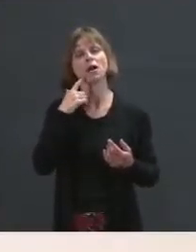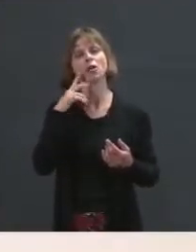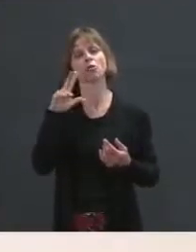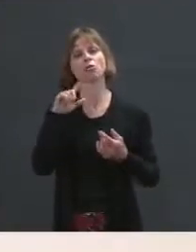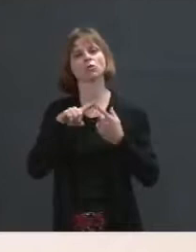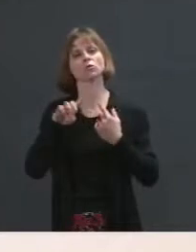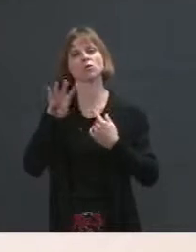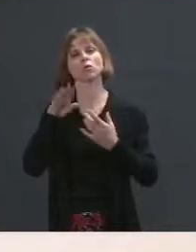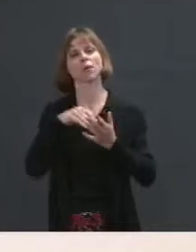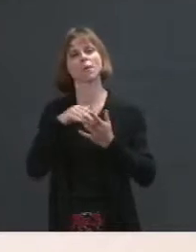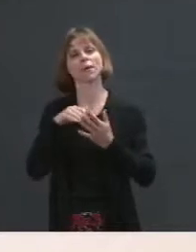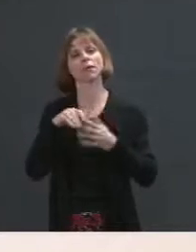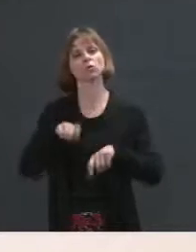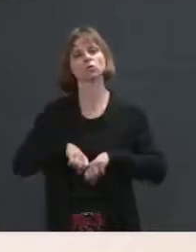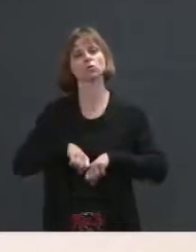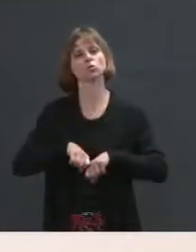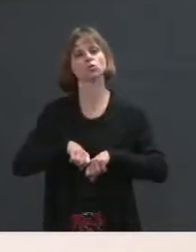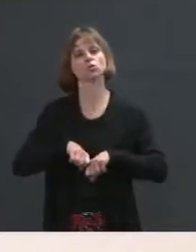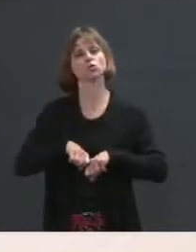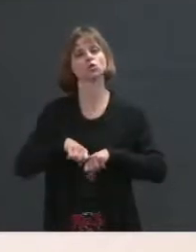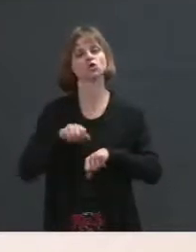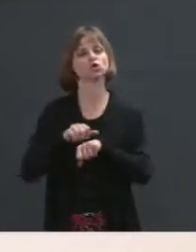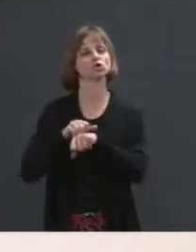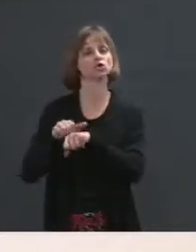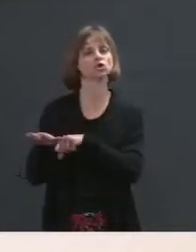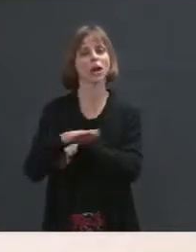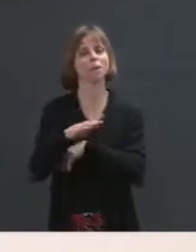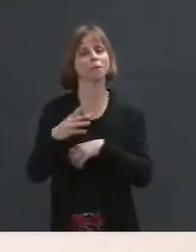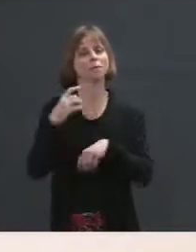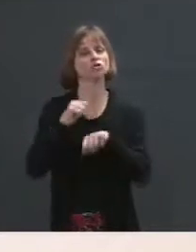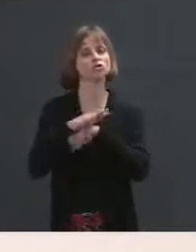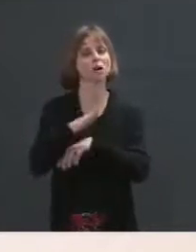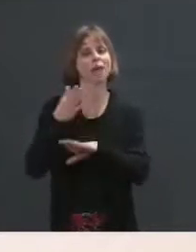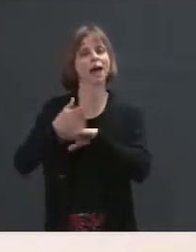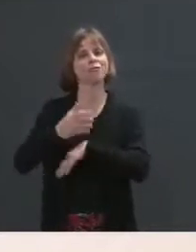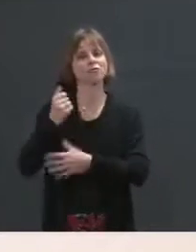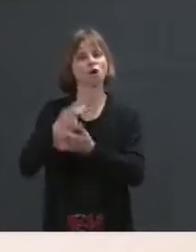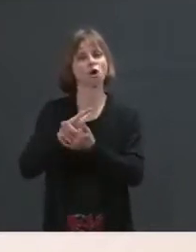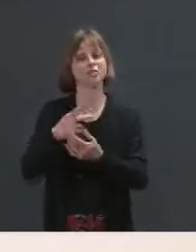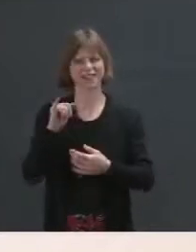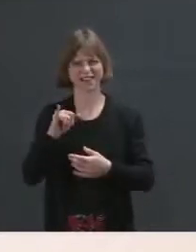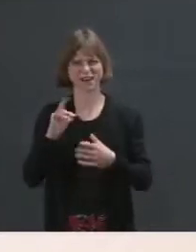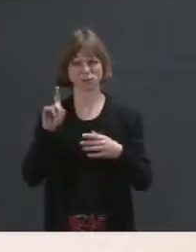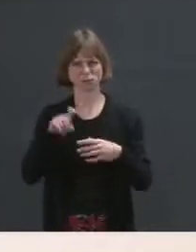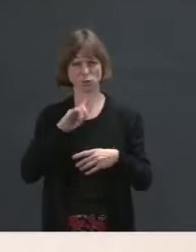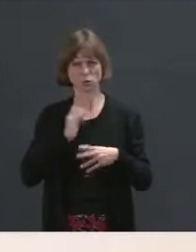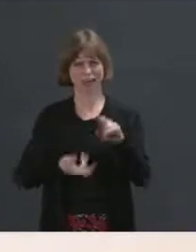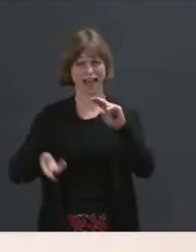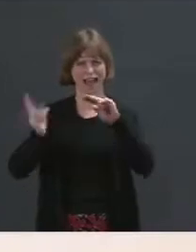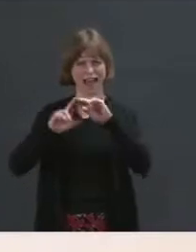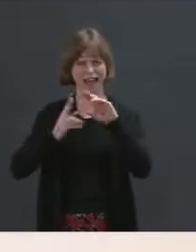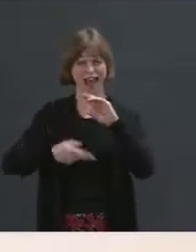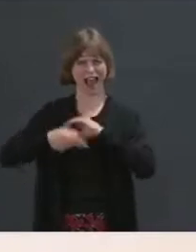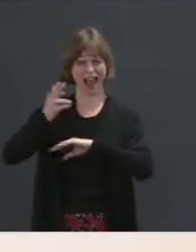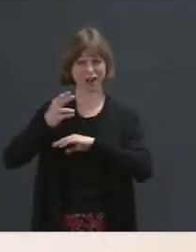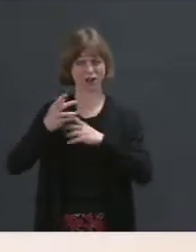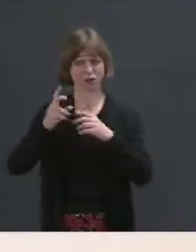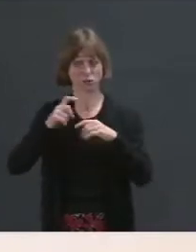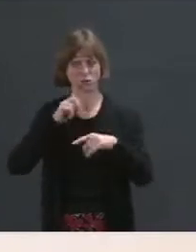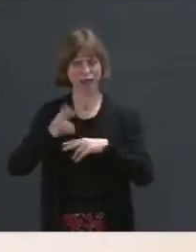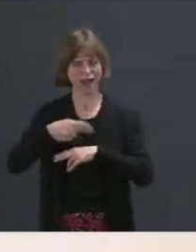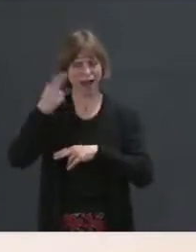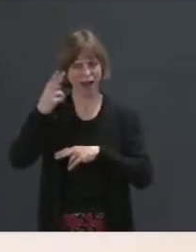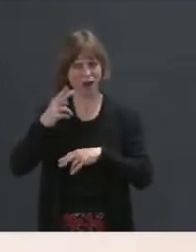pending authorization. That was initially supposed to be much higher, according to the contract that Johnson & Johnson signed with the federal government, closer to